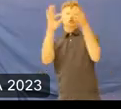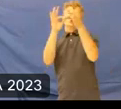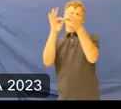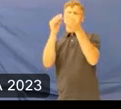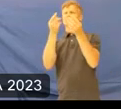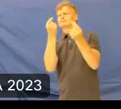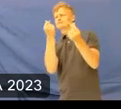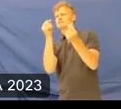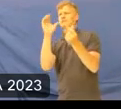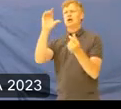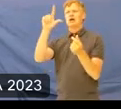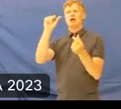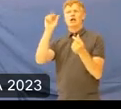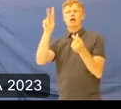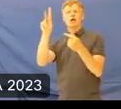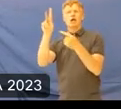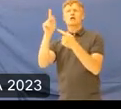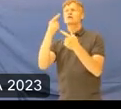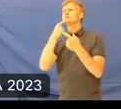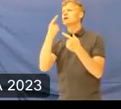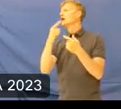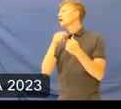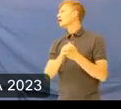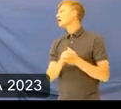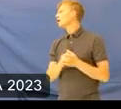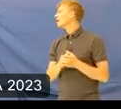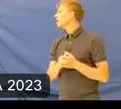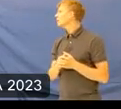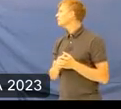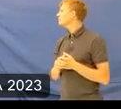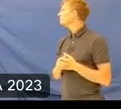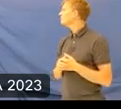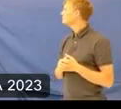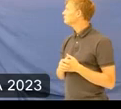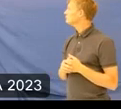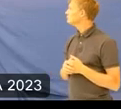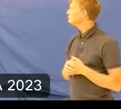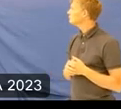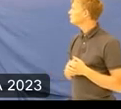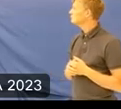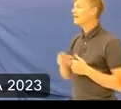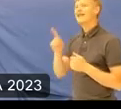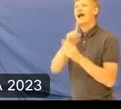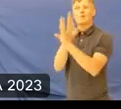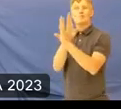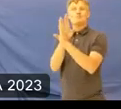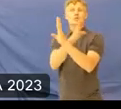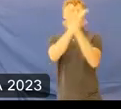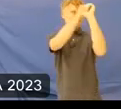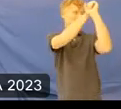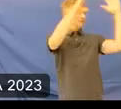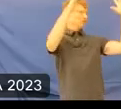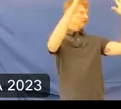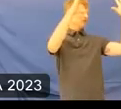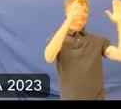where we have a presupposition element, in this case, in, the determiner here in